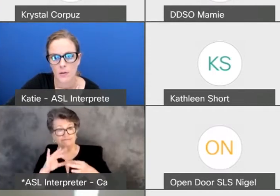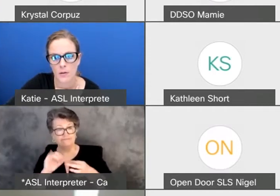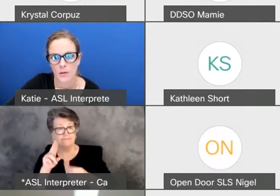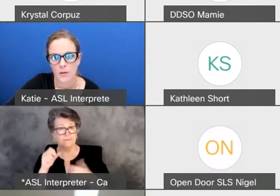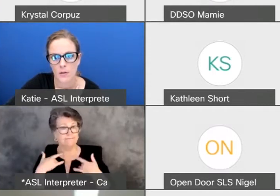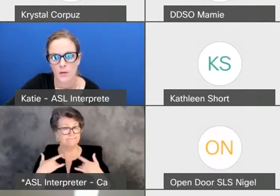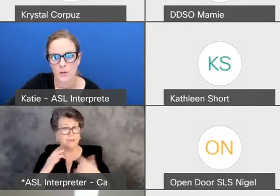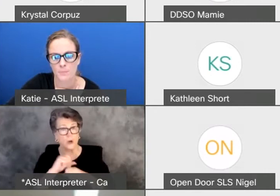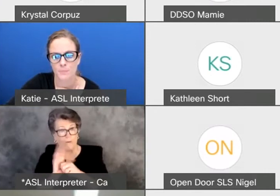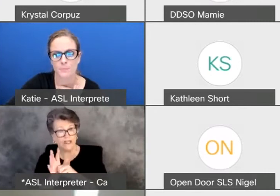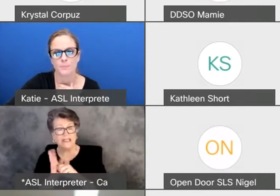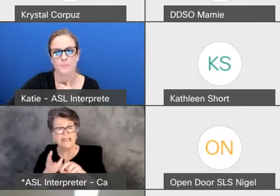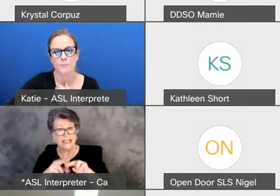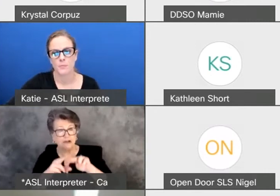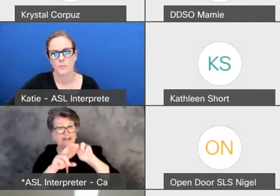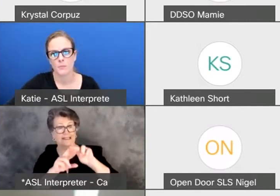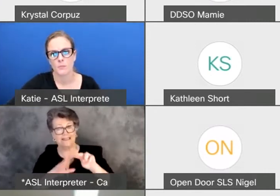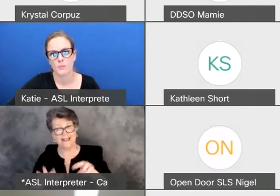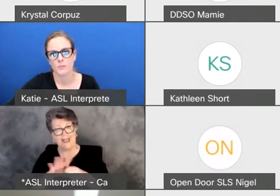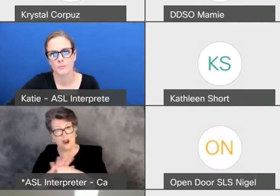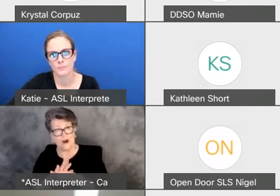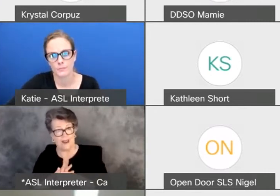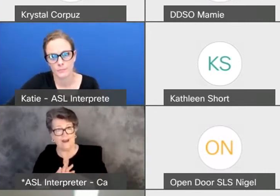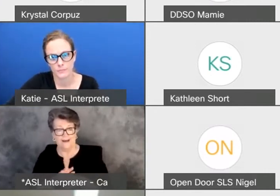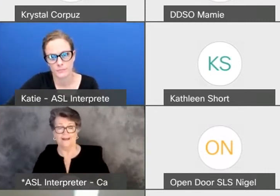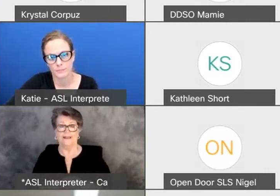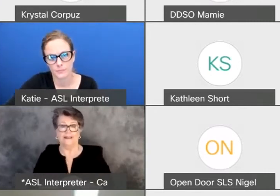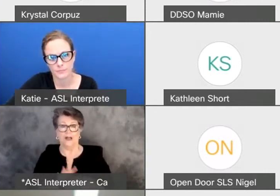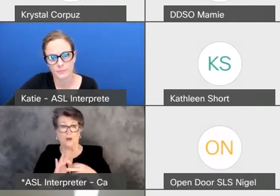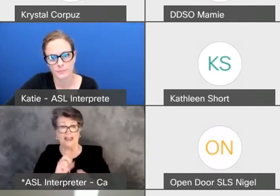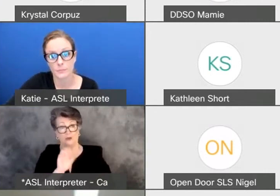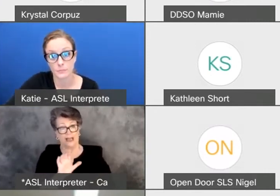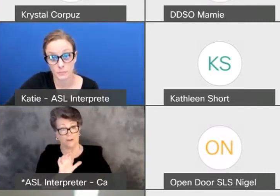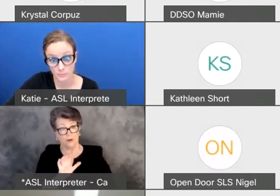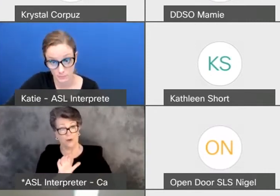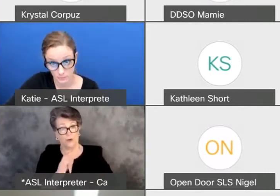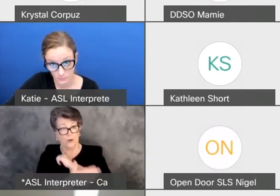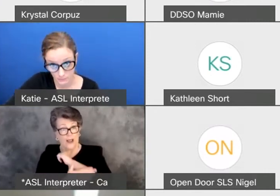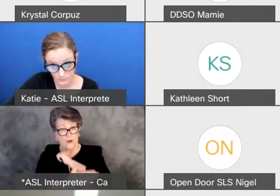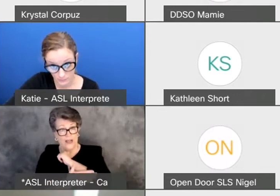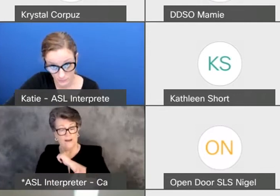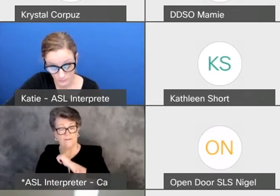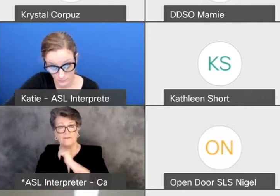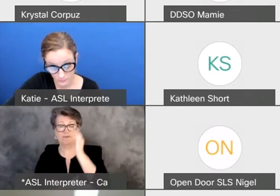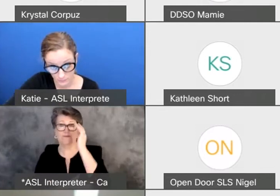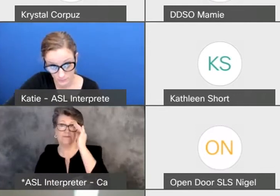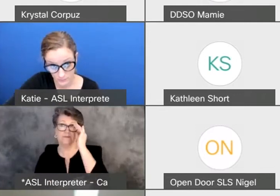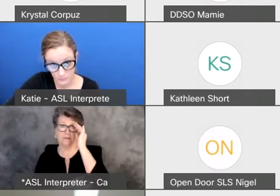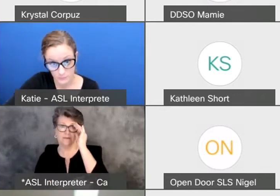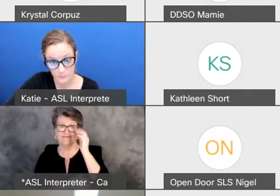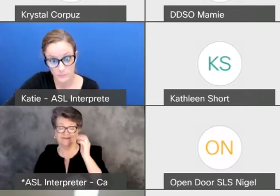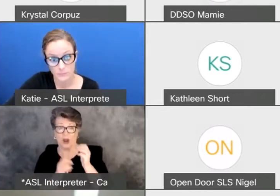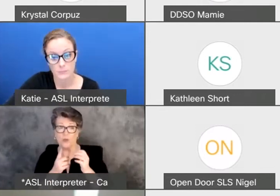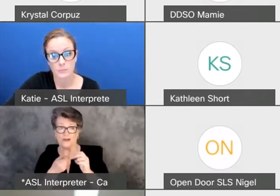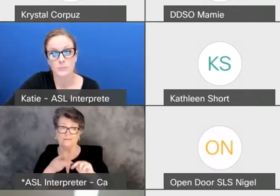of COVID increases within their area. As it relates to Sacramento County, there was certainly a rise